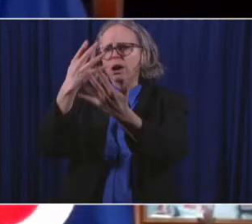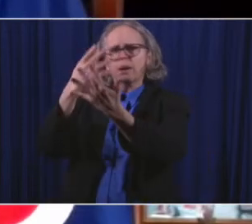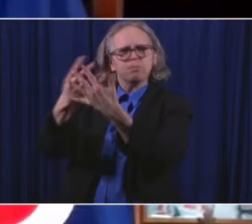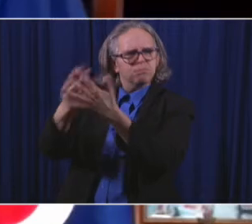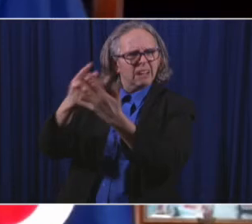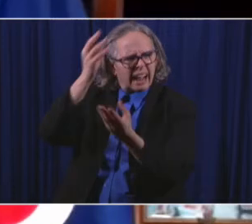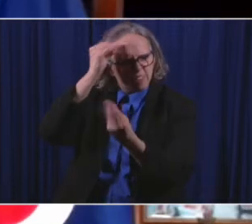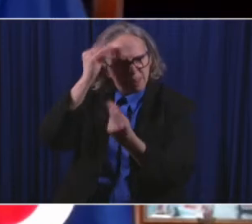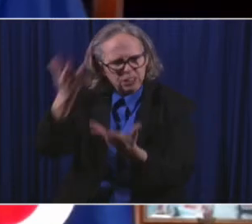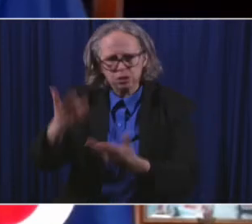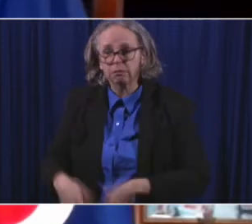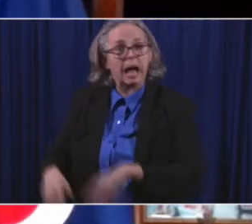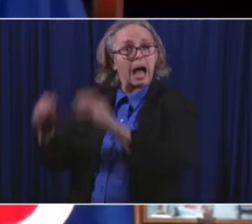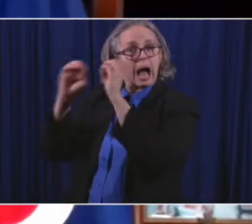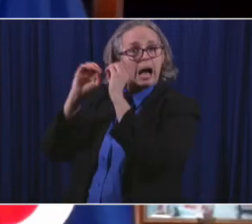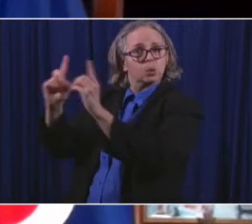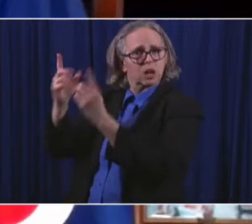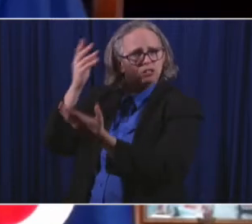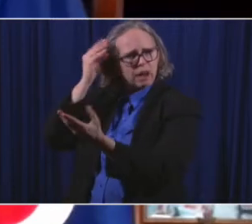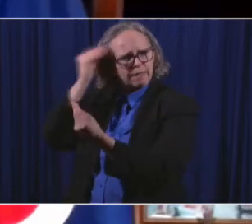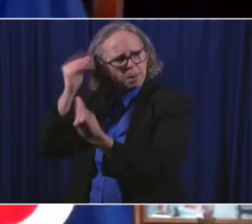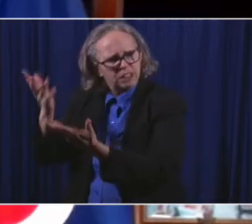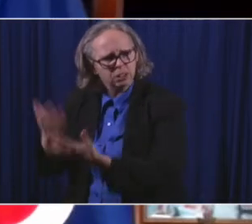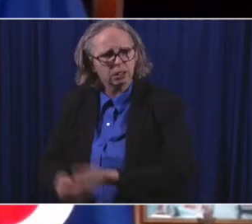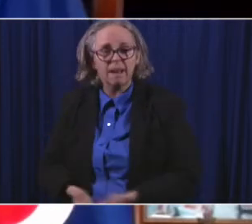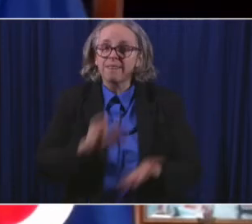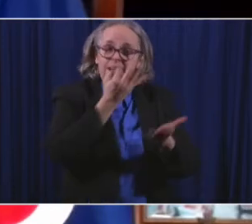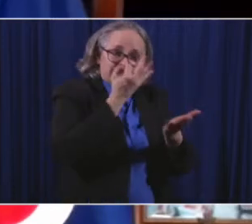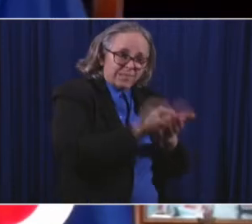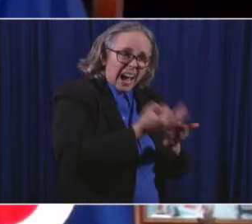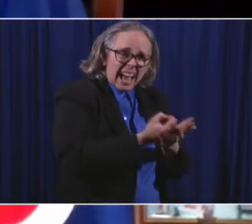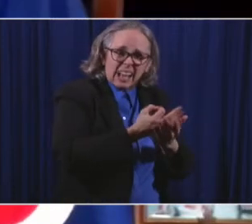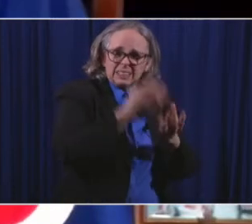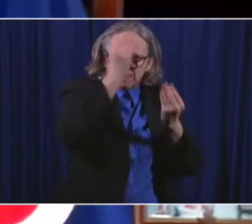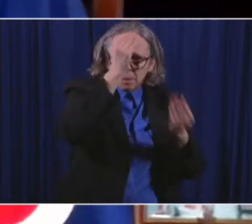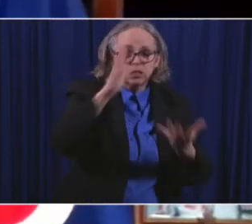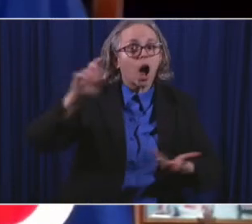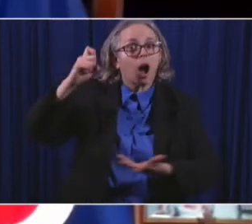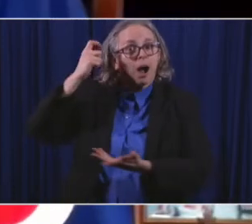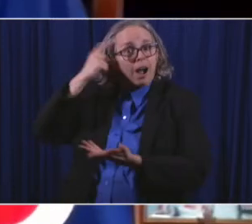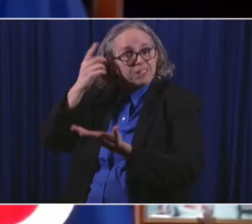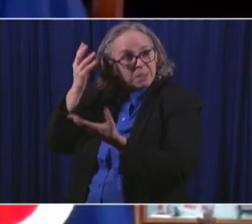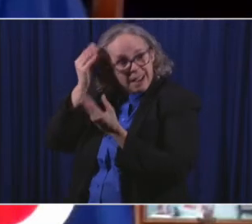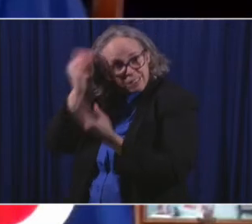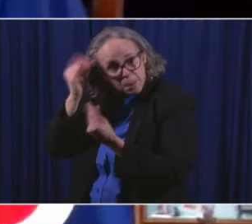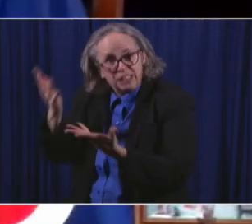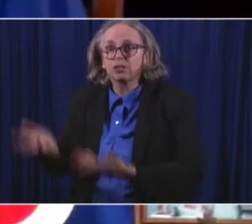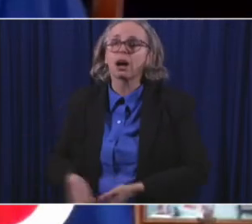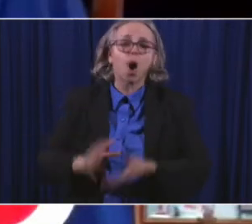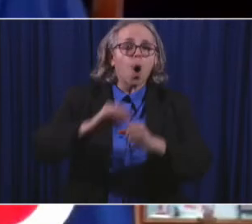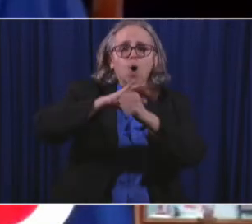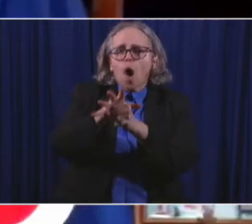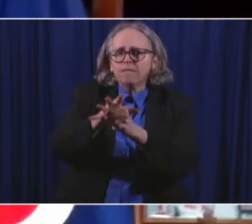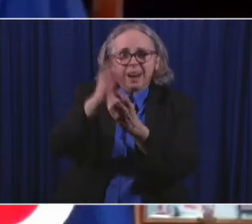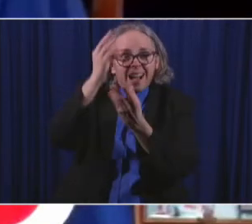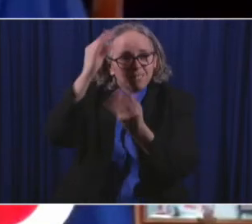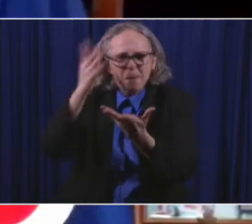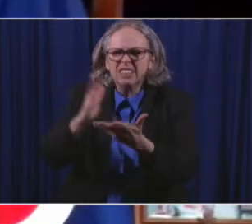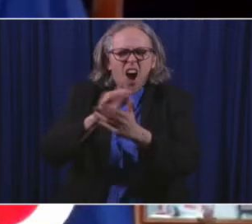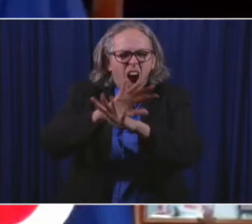data, finance data, and certainly new COVID-19 data that we believe will be of